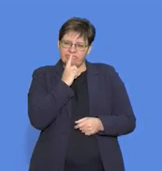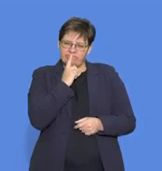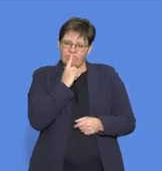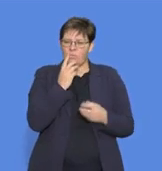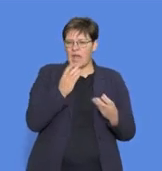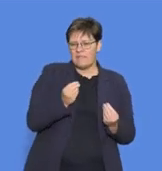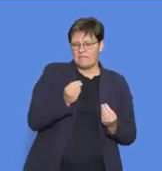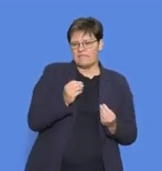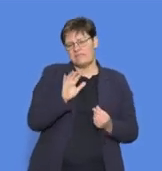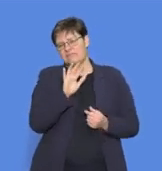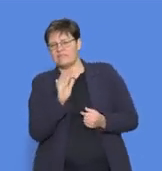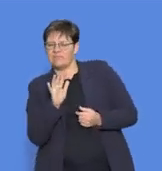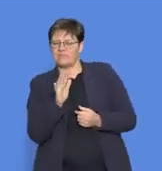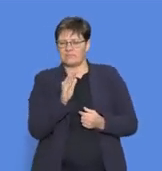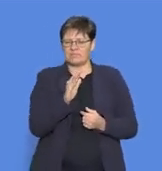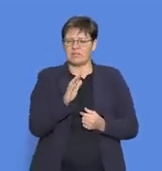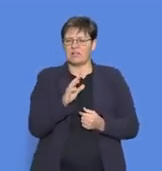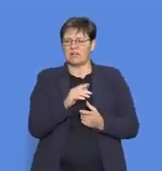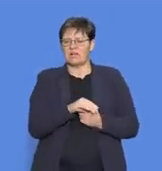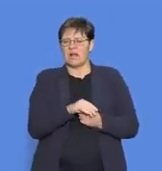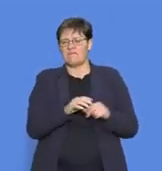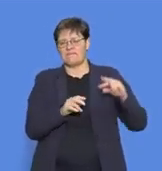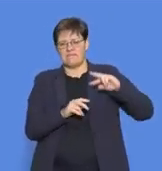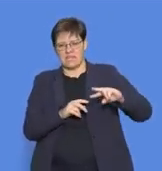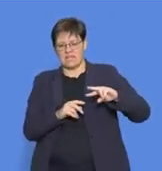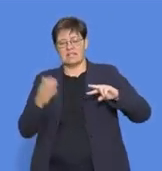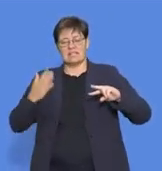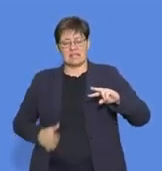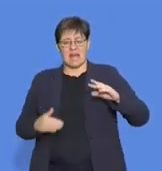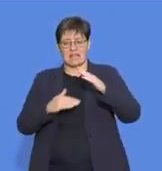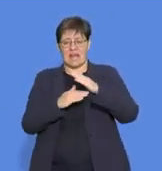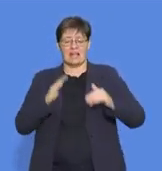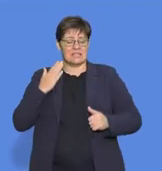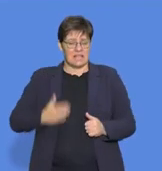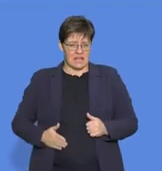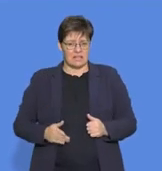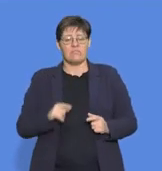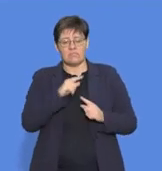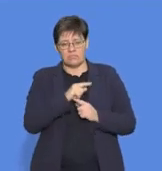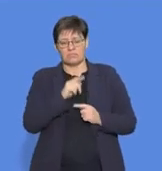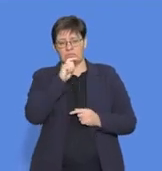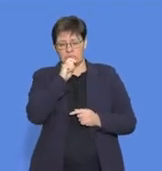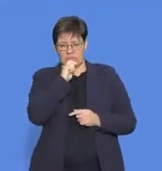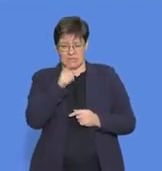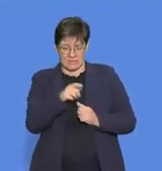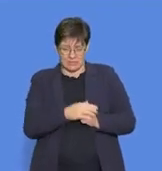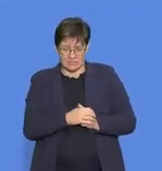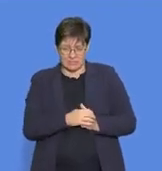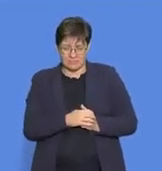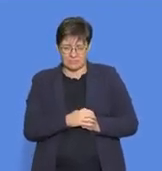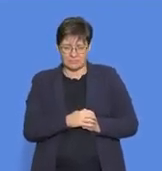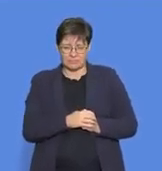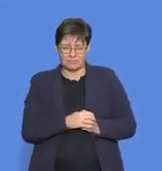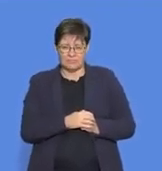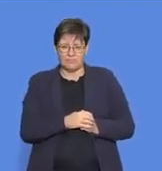kind of have a V pattern here. And remember, if we have a V pattern, side, angle, side, we probably can use the cos rule. But we